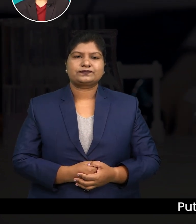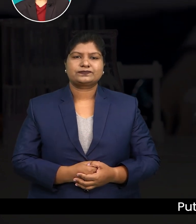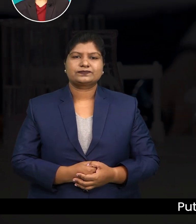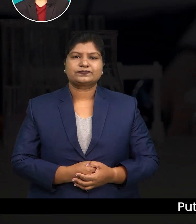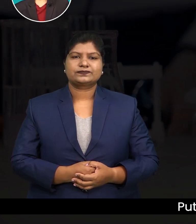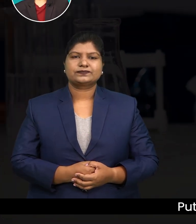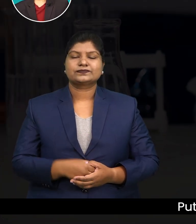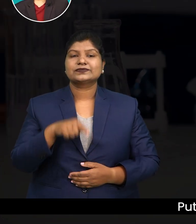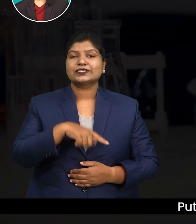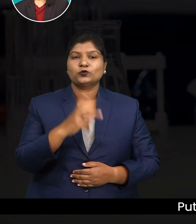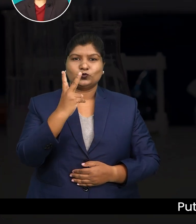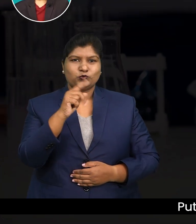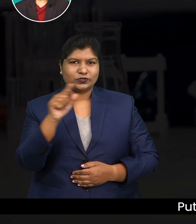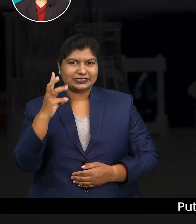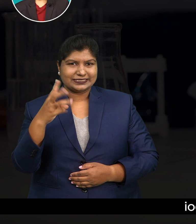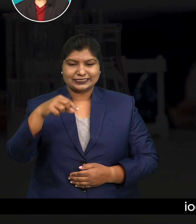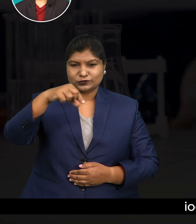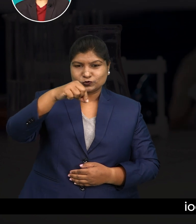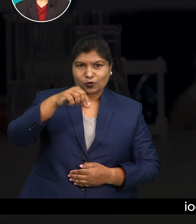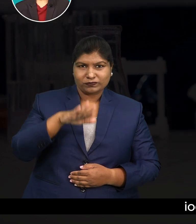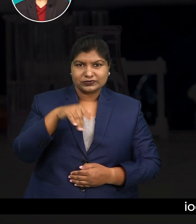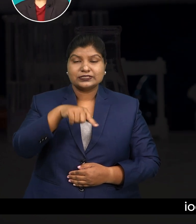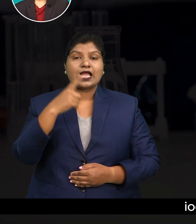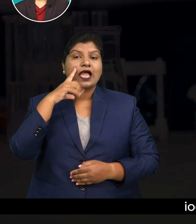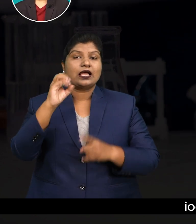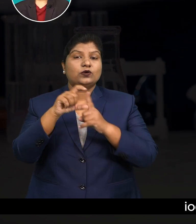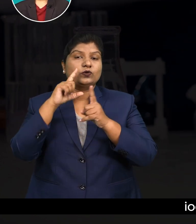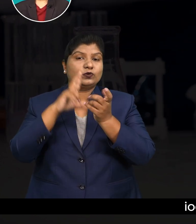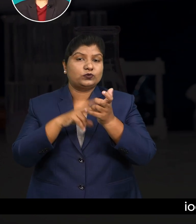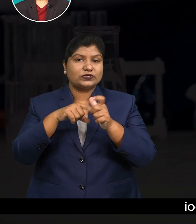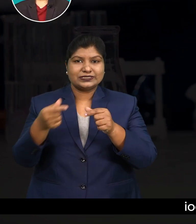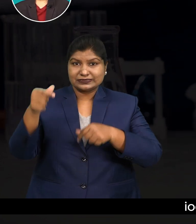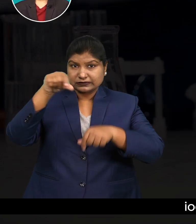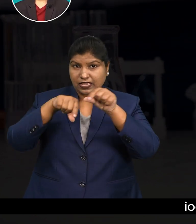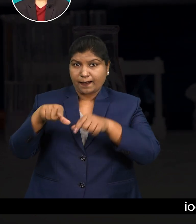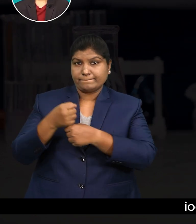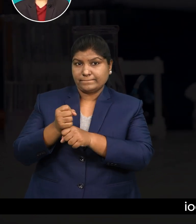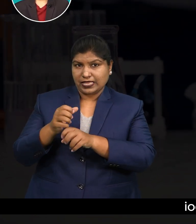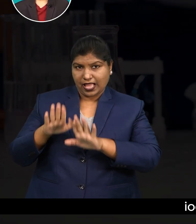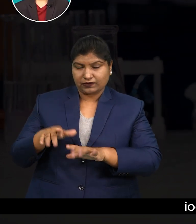Put 2 to 3 drops of dilute iodine solution on it.